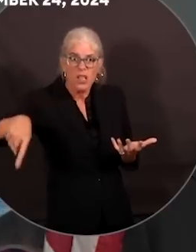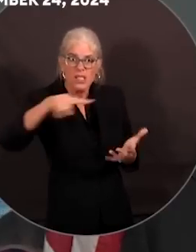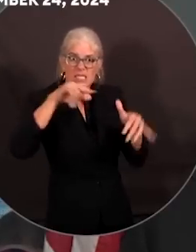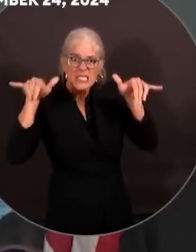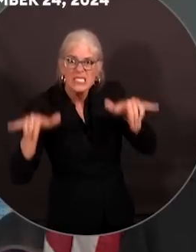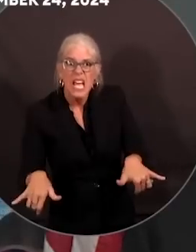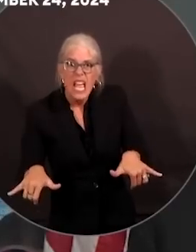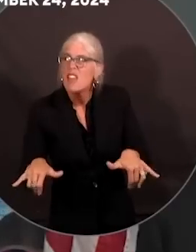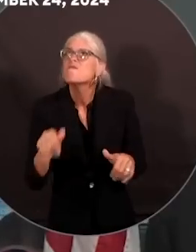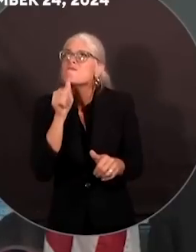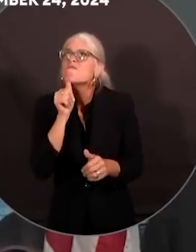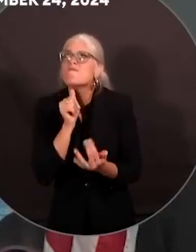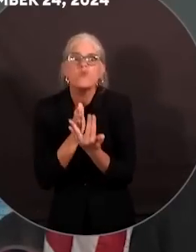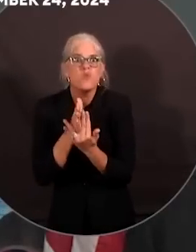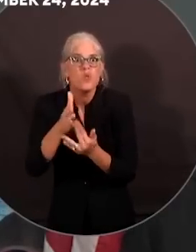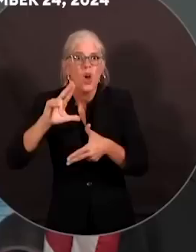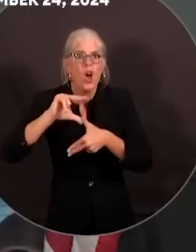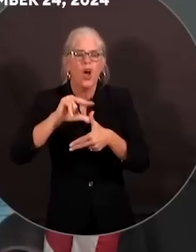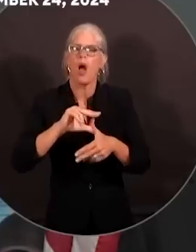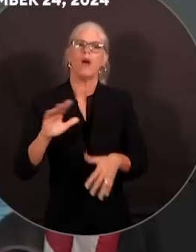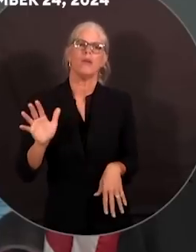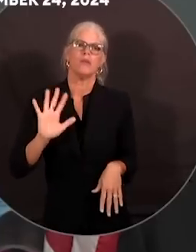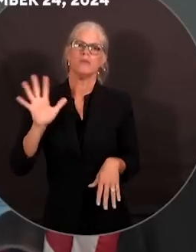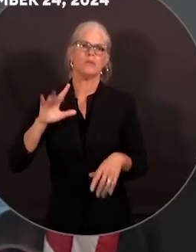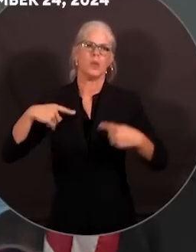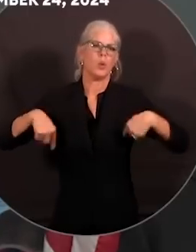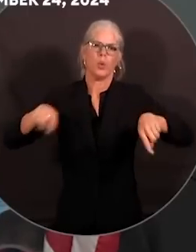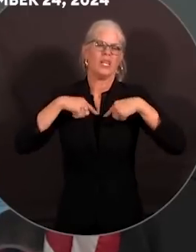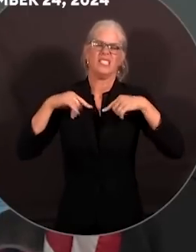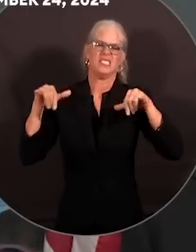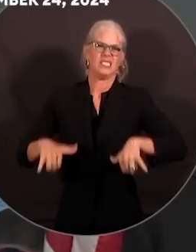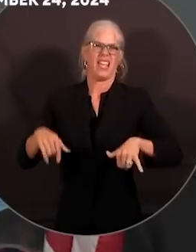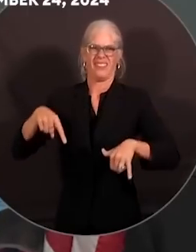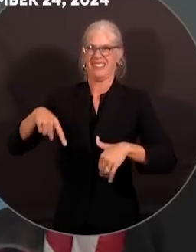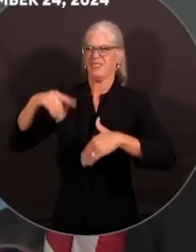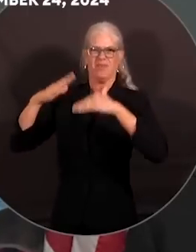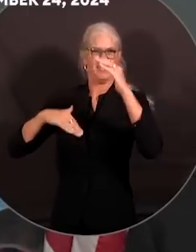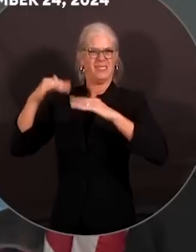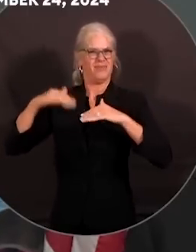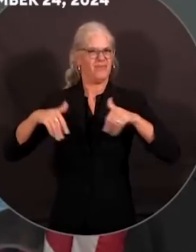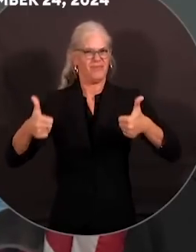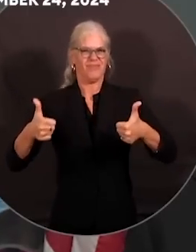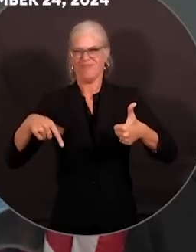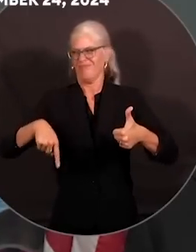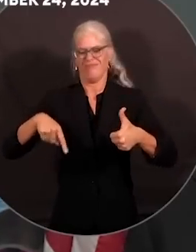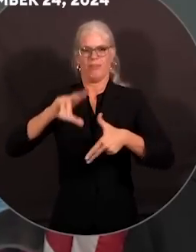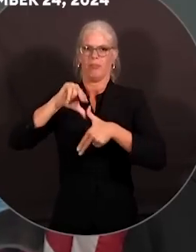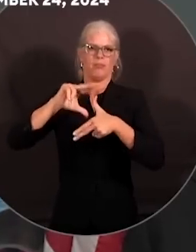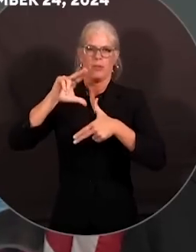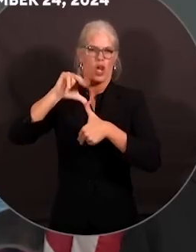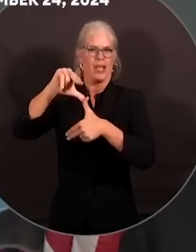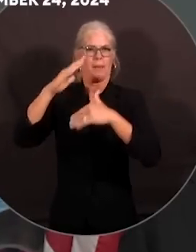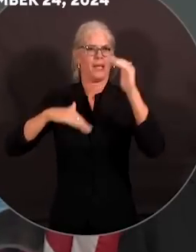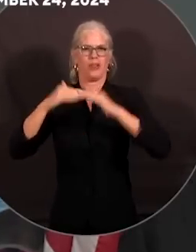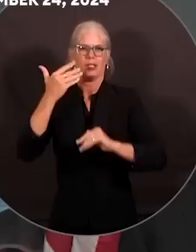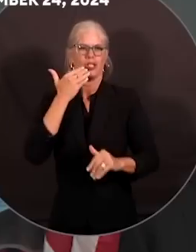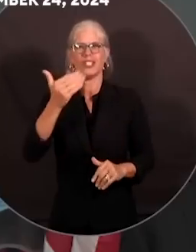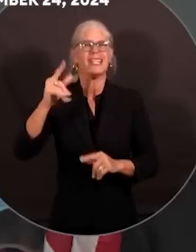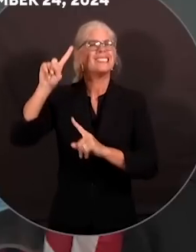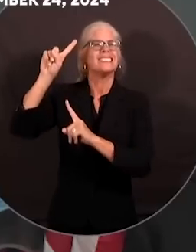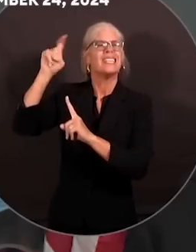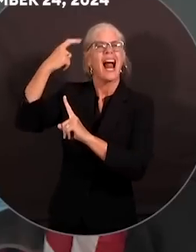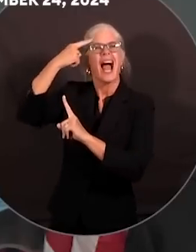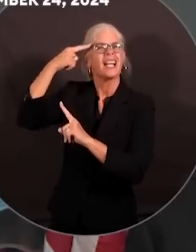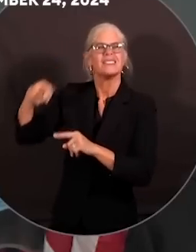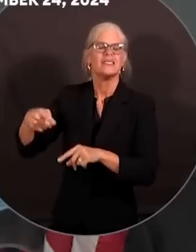Dodge. We'll be here. We're good. This is a hurricane-proof thing. Tallahassee is tough